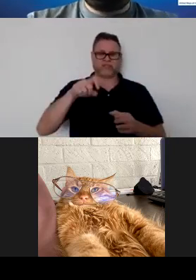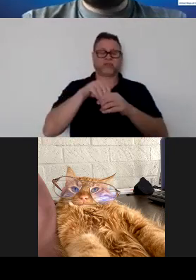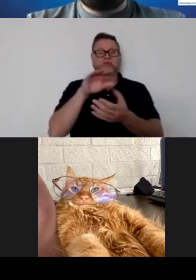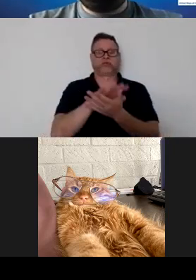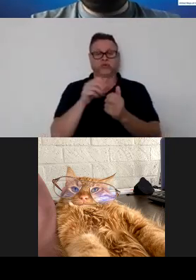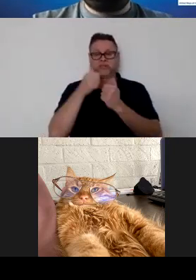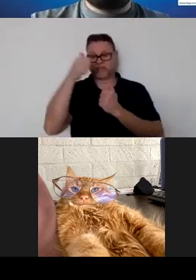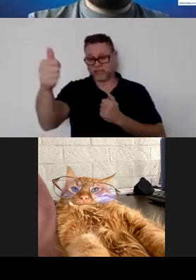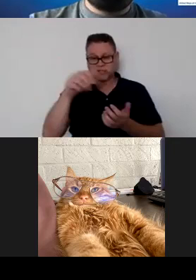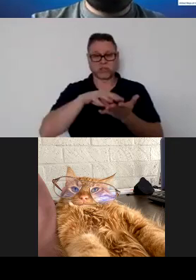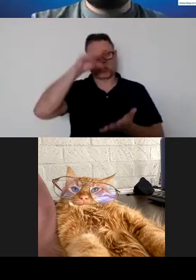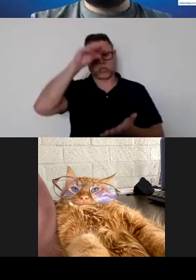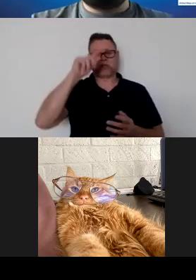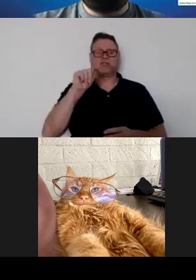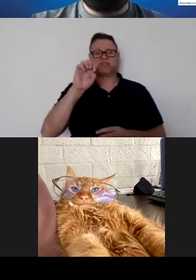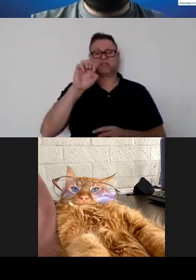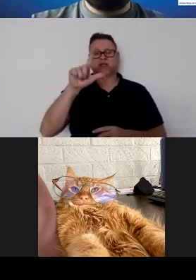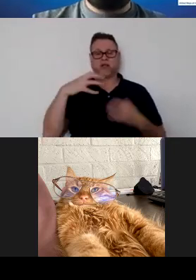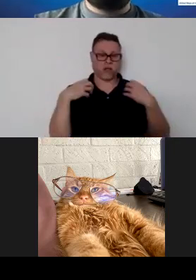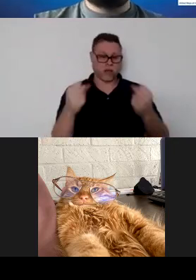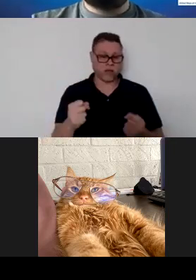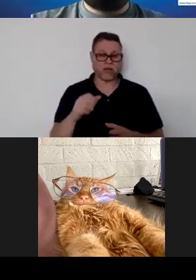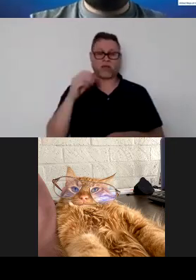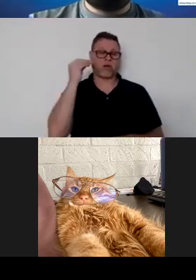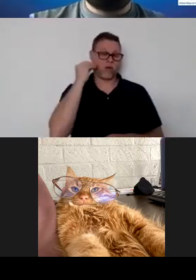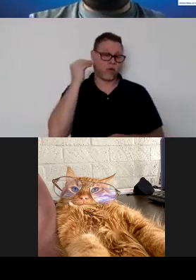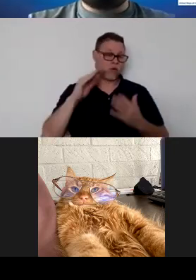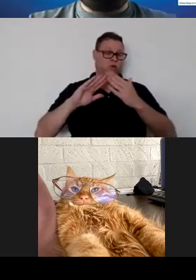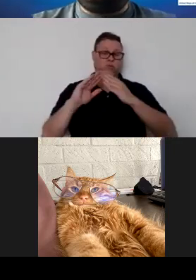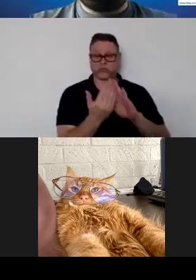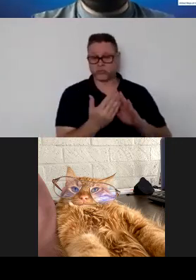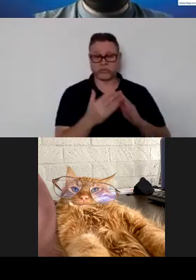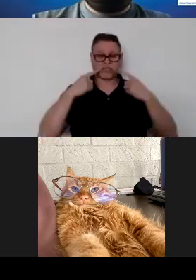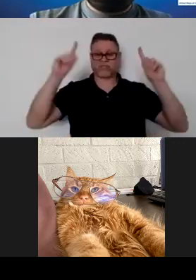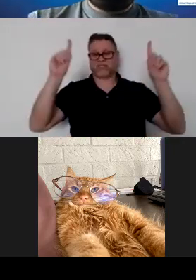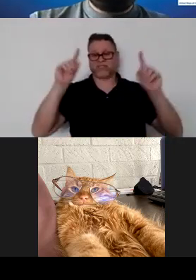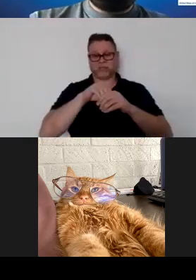distance learning and telehealth, at home, in the community, to succeed in school and in life.